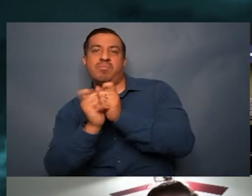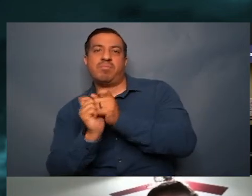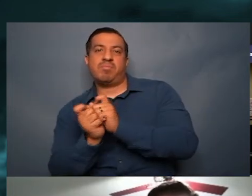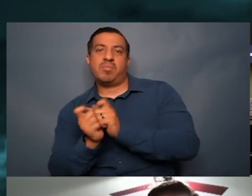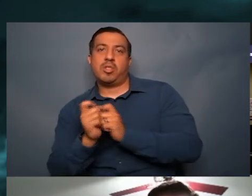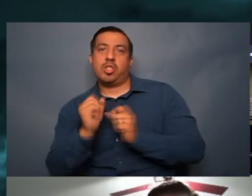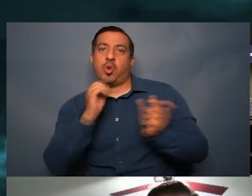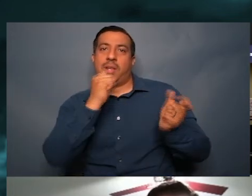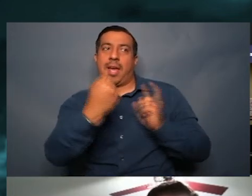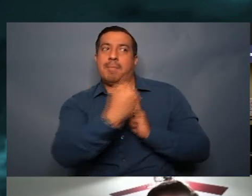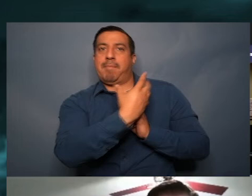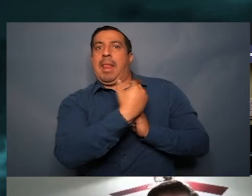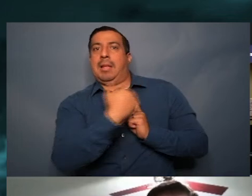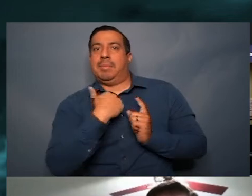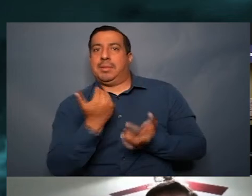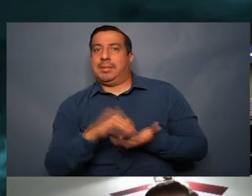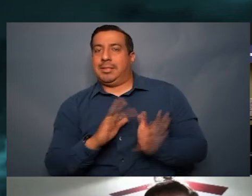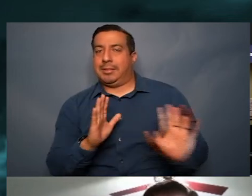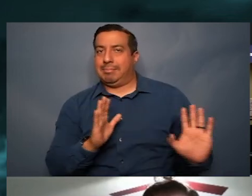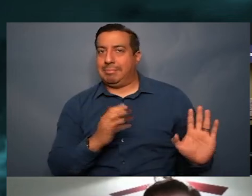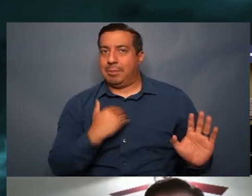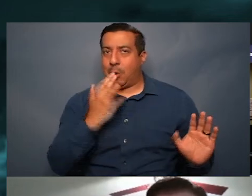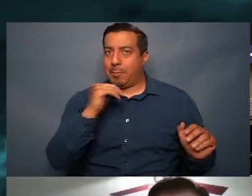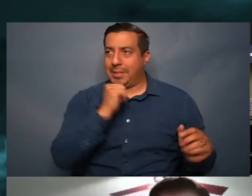get yelled at again next time.